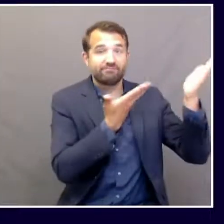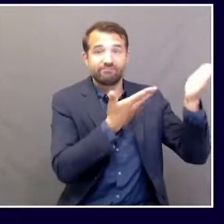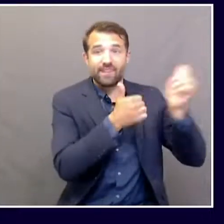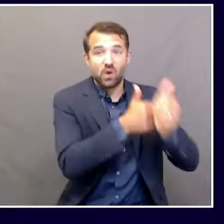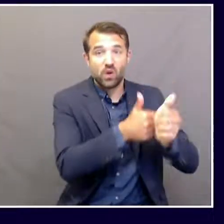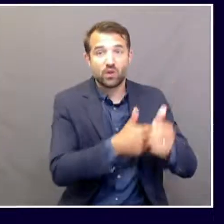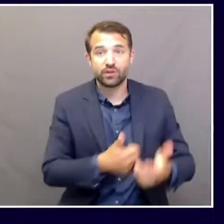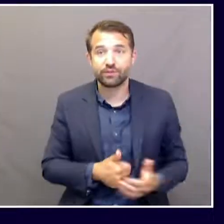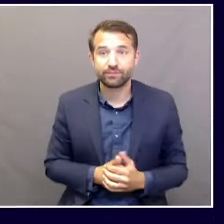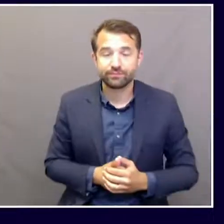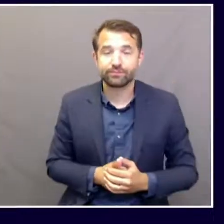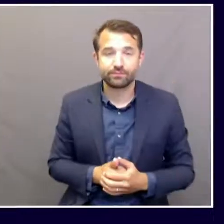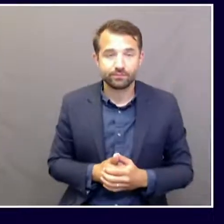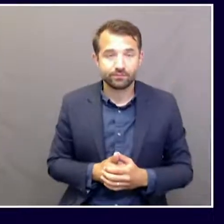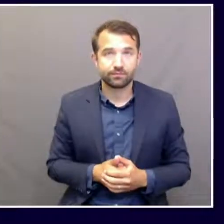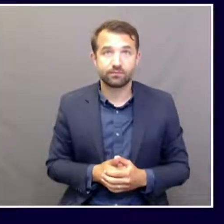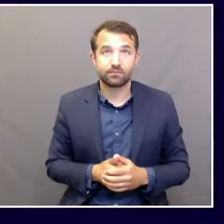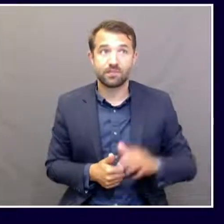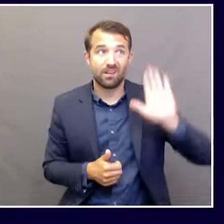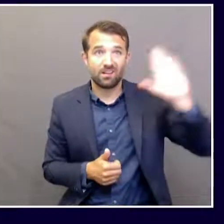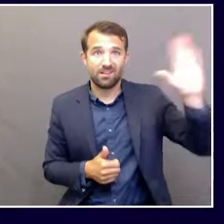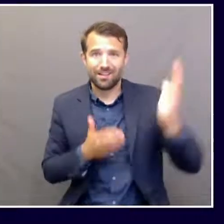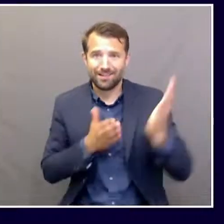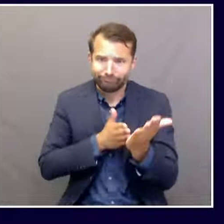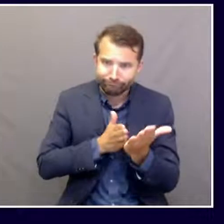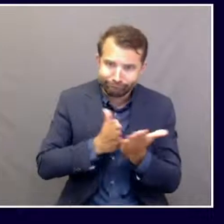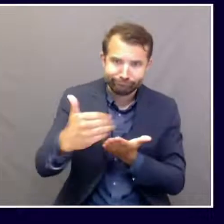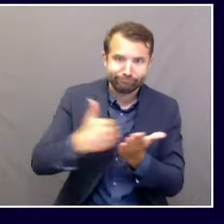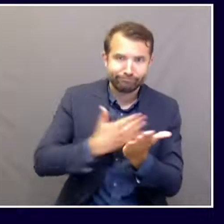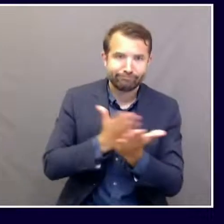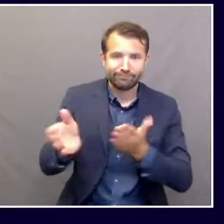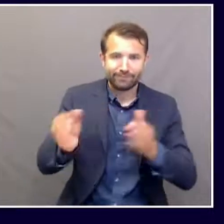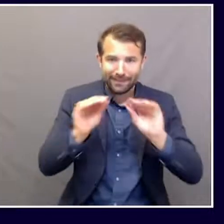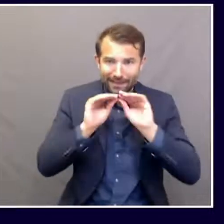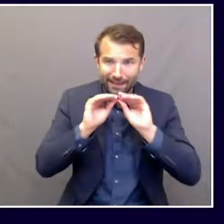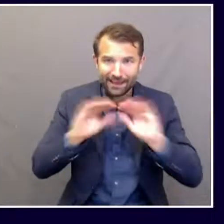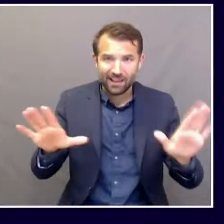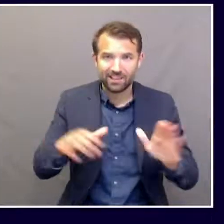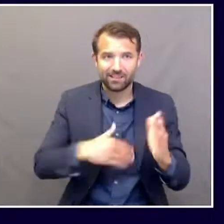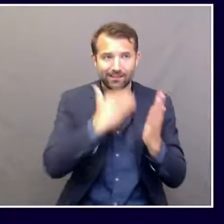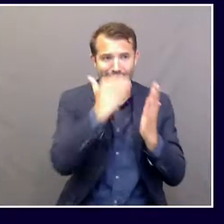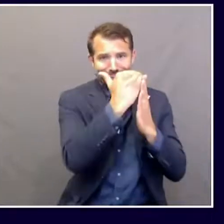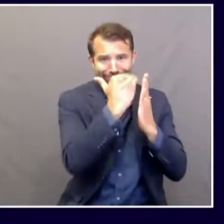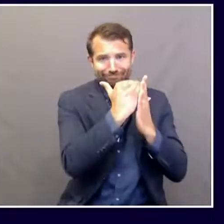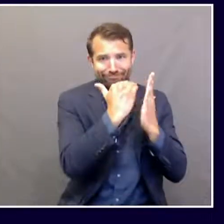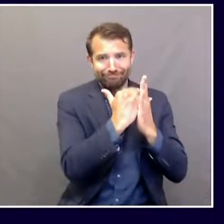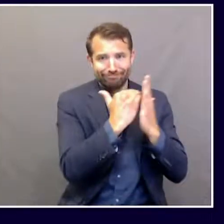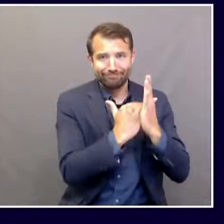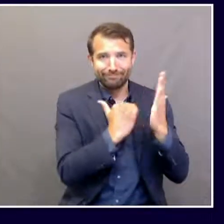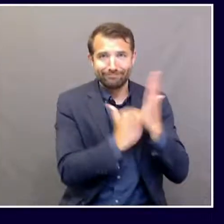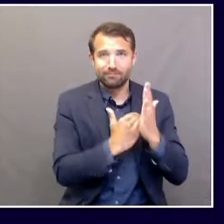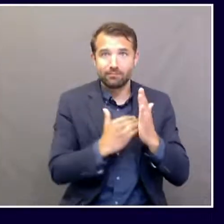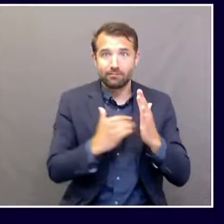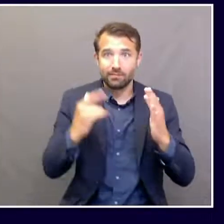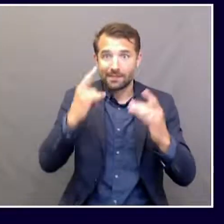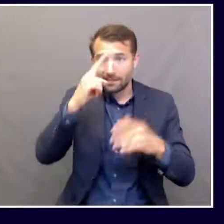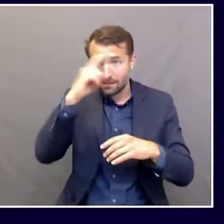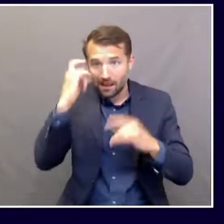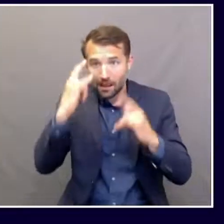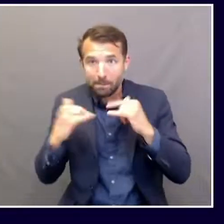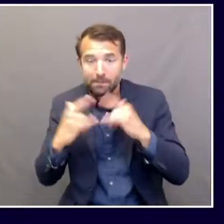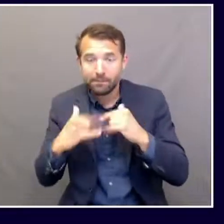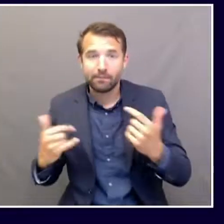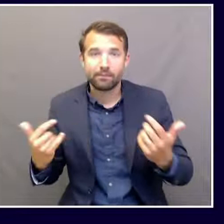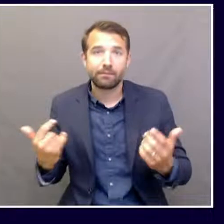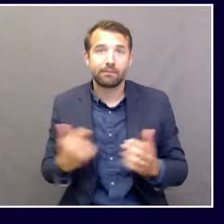is thorough and clear and has lots of information for our summer camps, both the day camps and the overnight camps. And we encourage